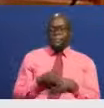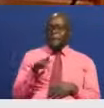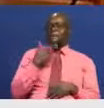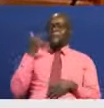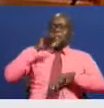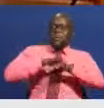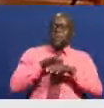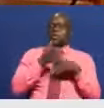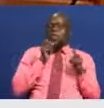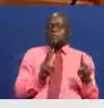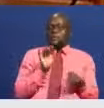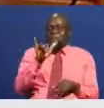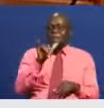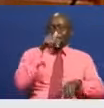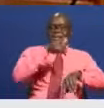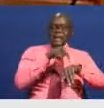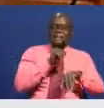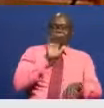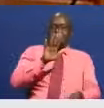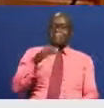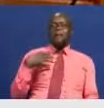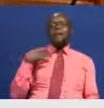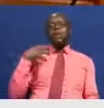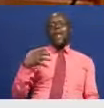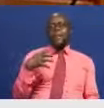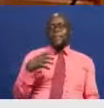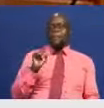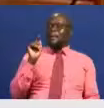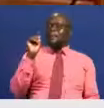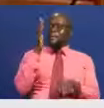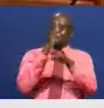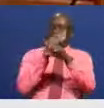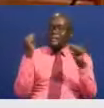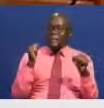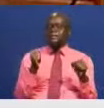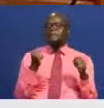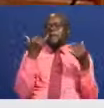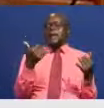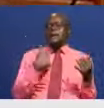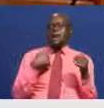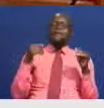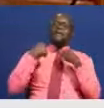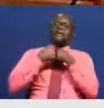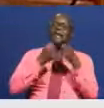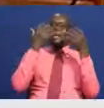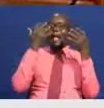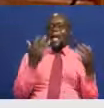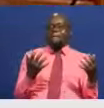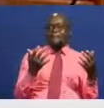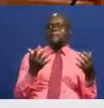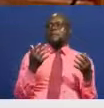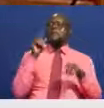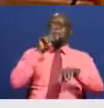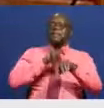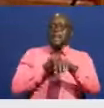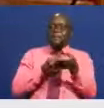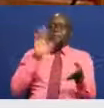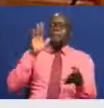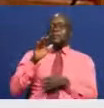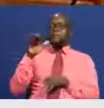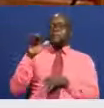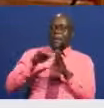good opportunity for that matter. The president is faced with a huge challenge when it comes to most